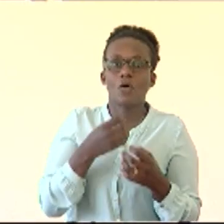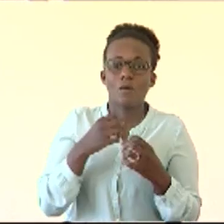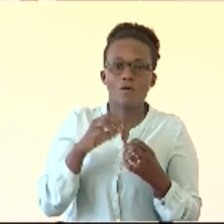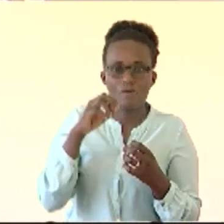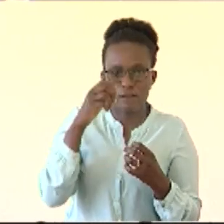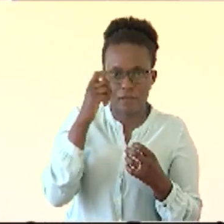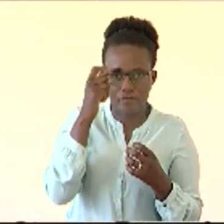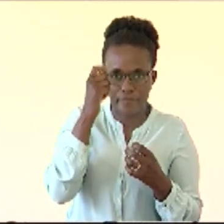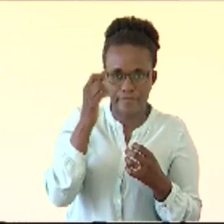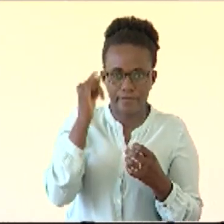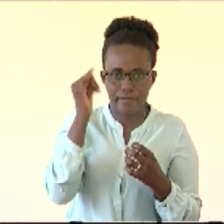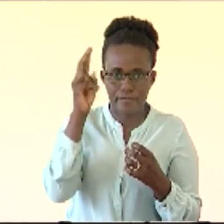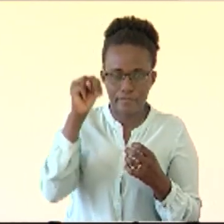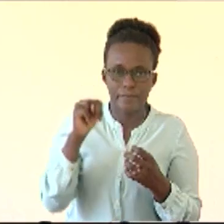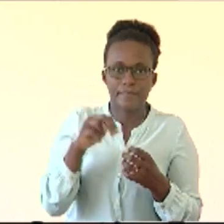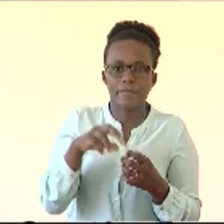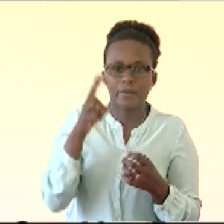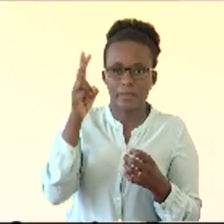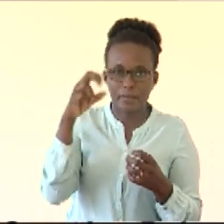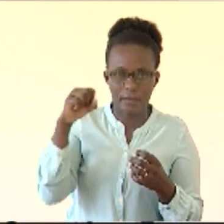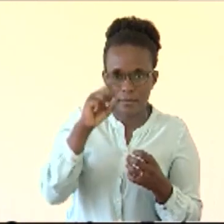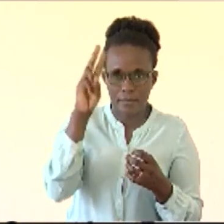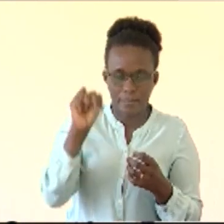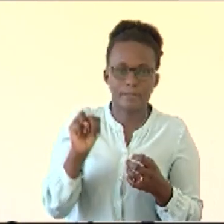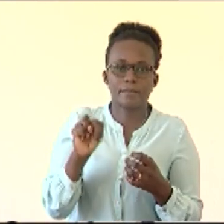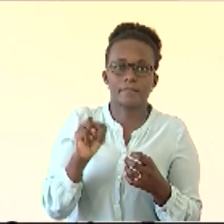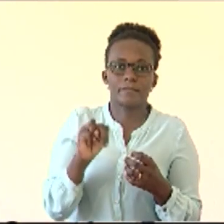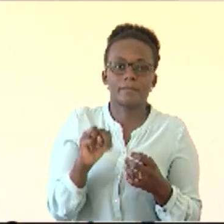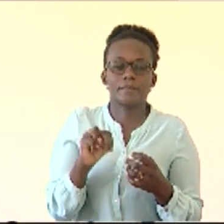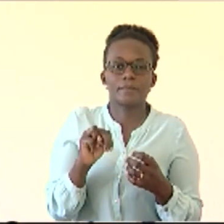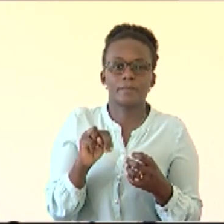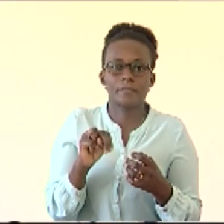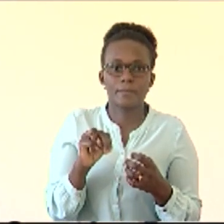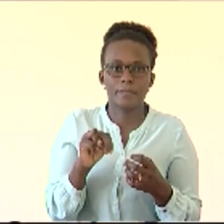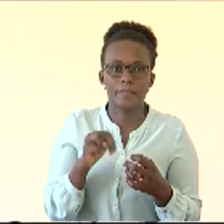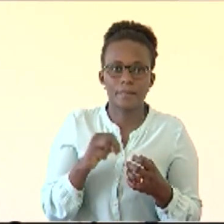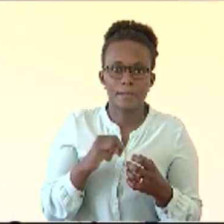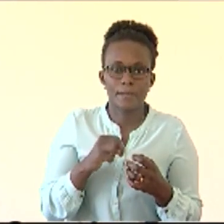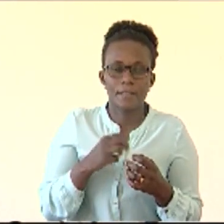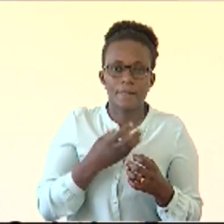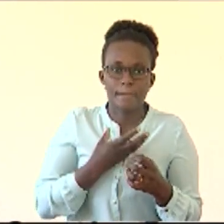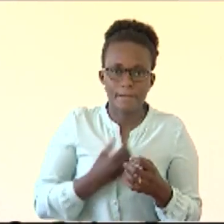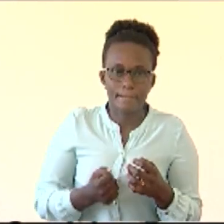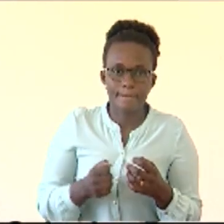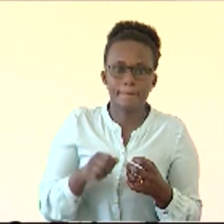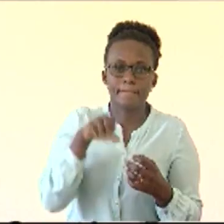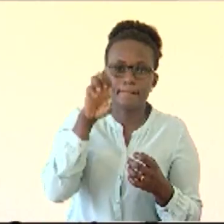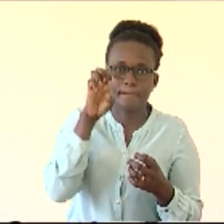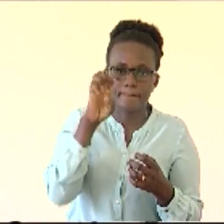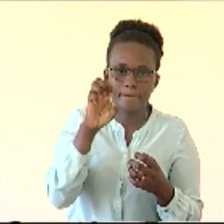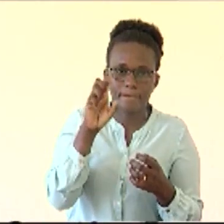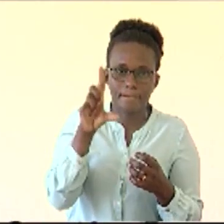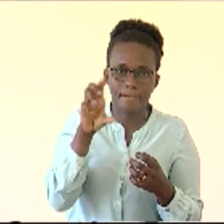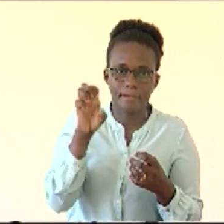of the electrode when the electrodes are similar. When the electrodes are similar, the nature